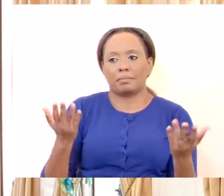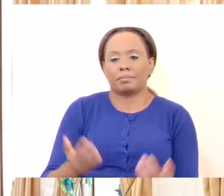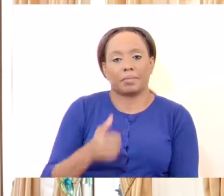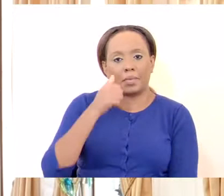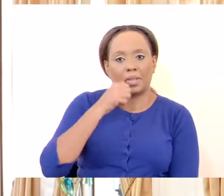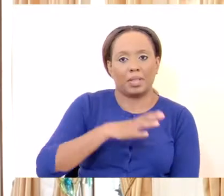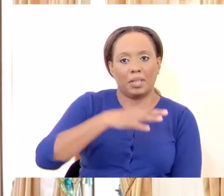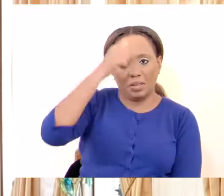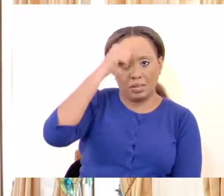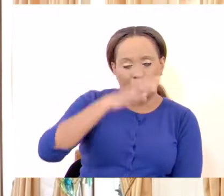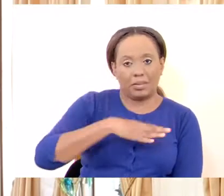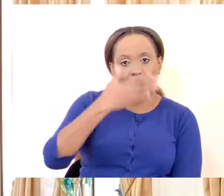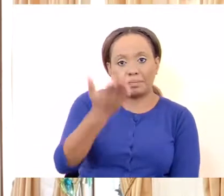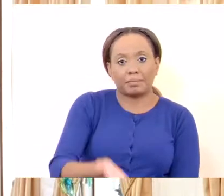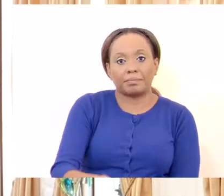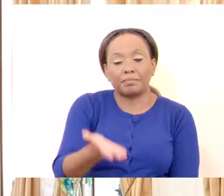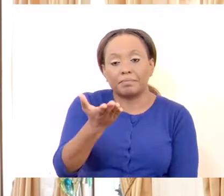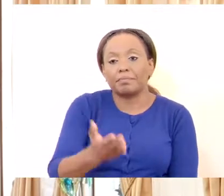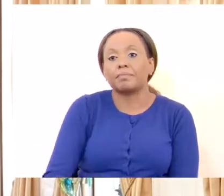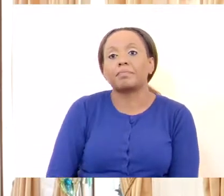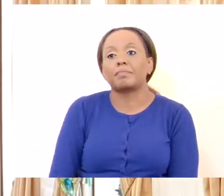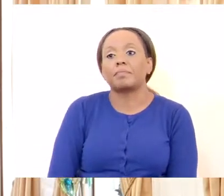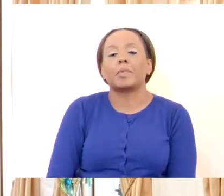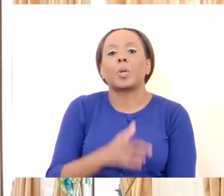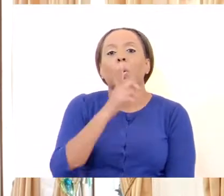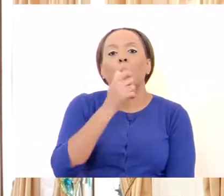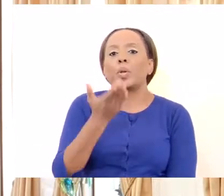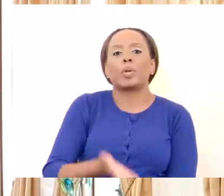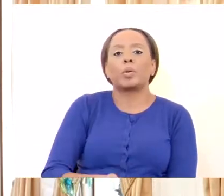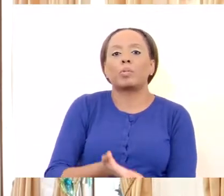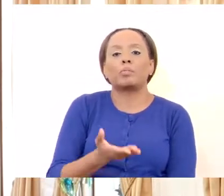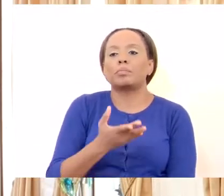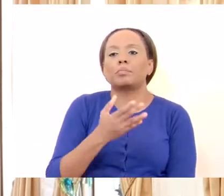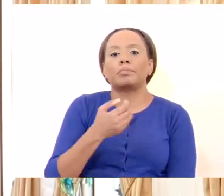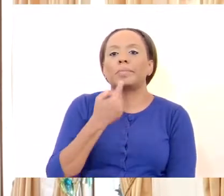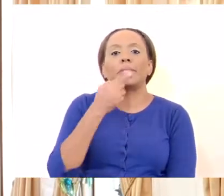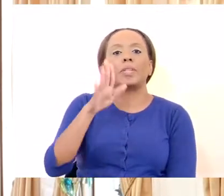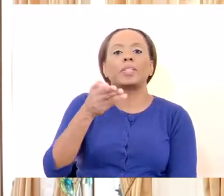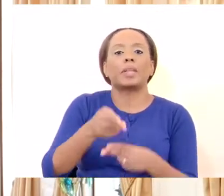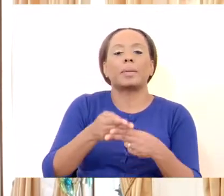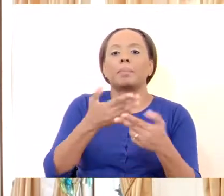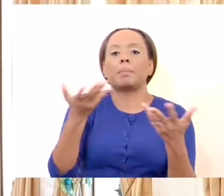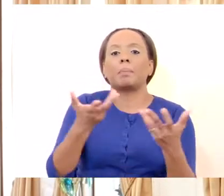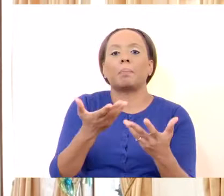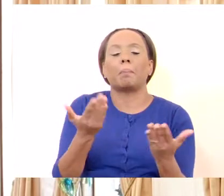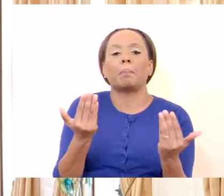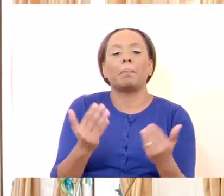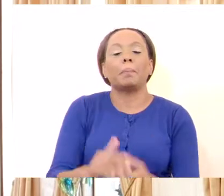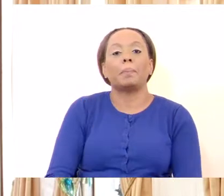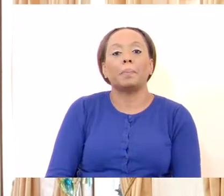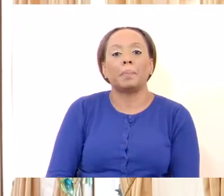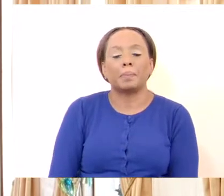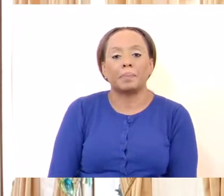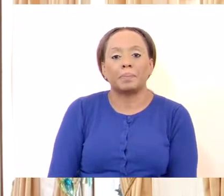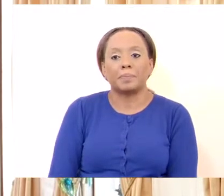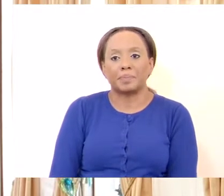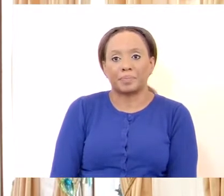Ladies and gentlemen of the media, would you identify yourselves as you are about to speak, please?